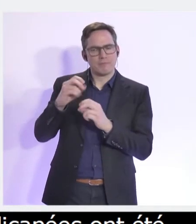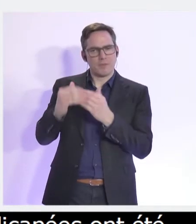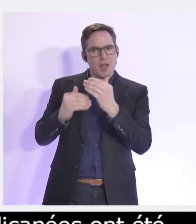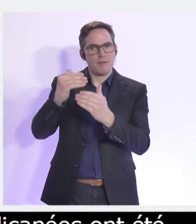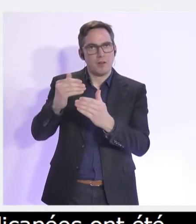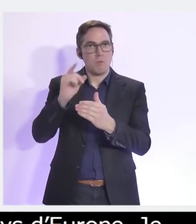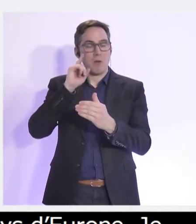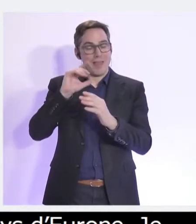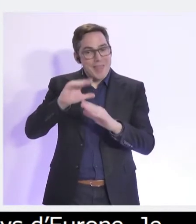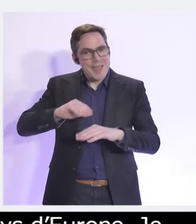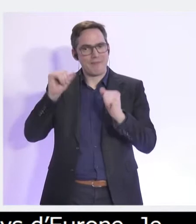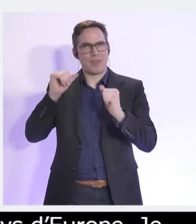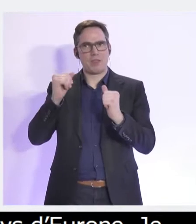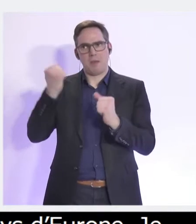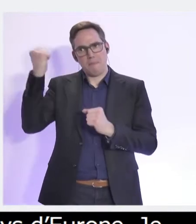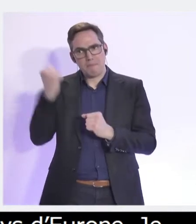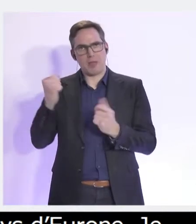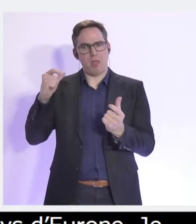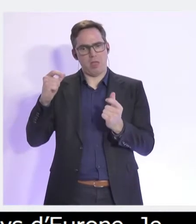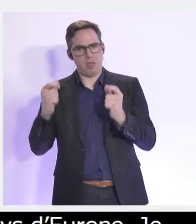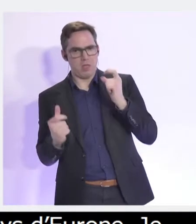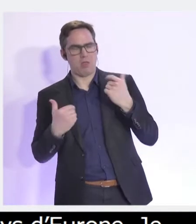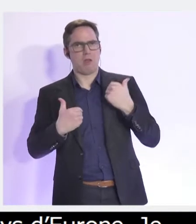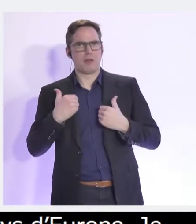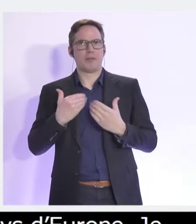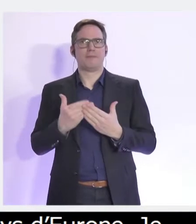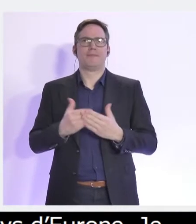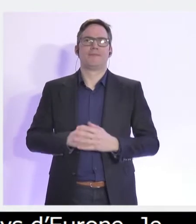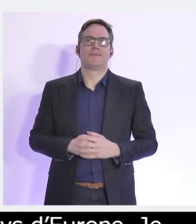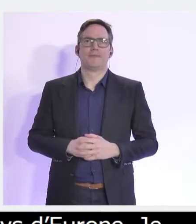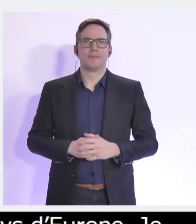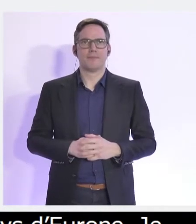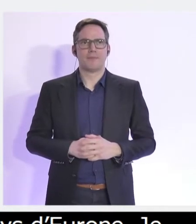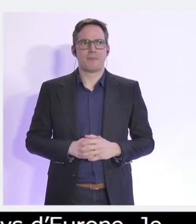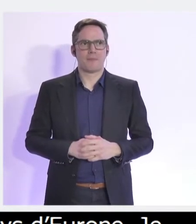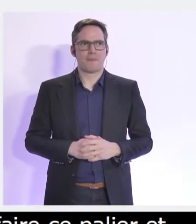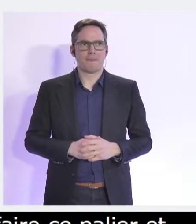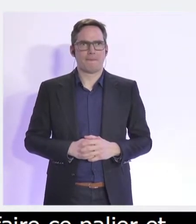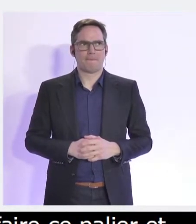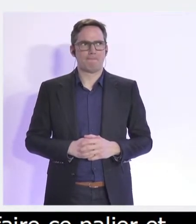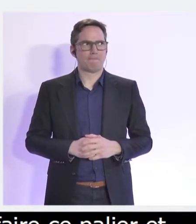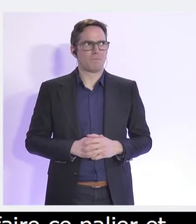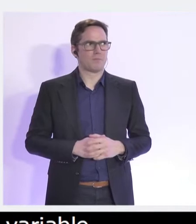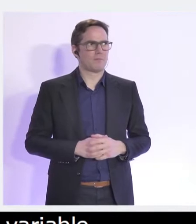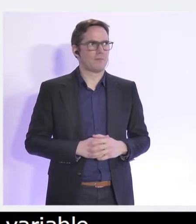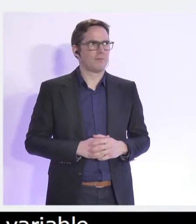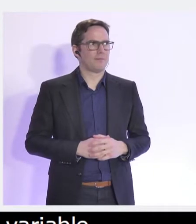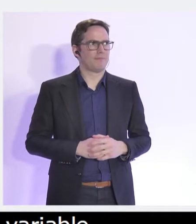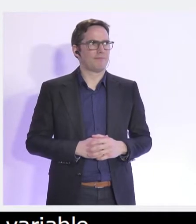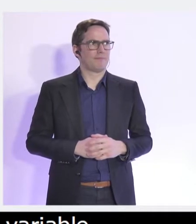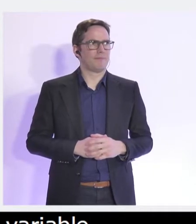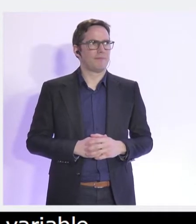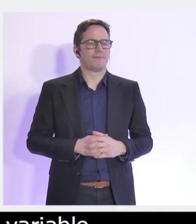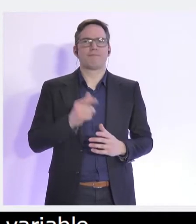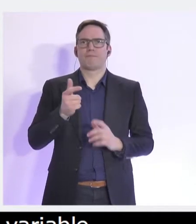to come up with these measures and also to try and include disabled people more in jobs.